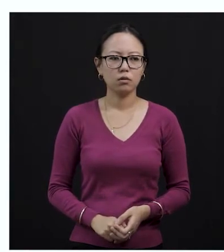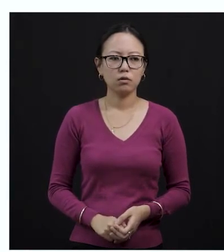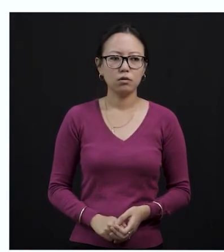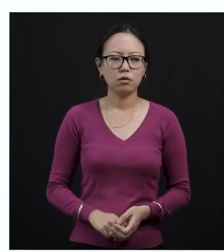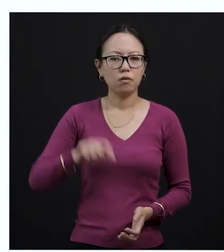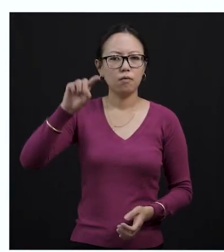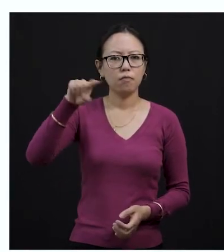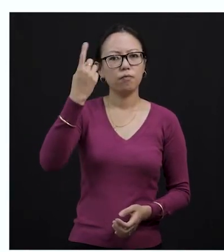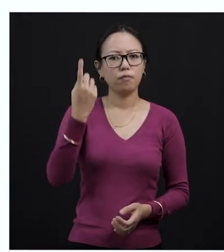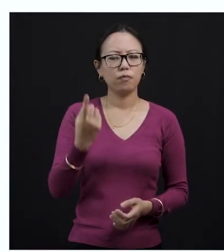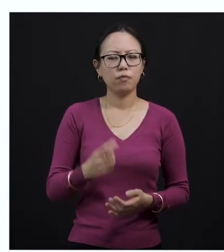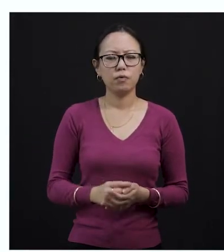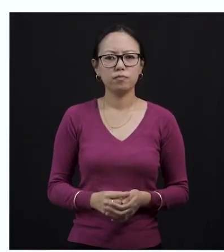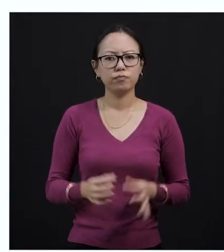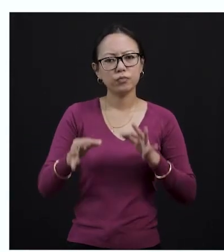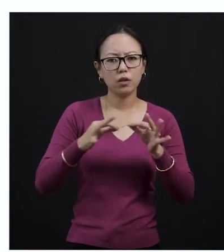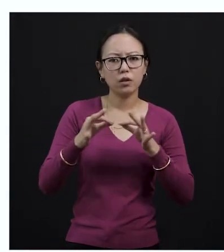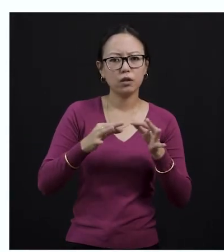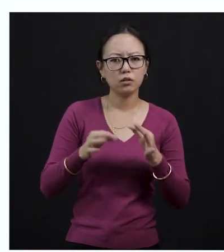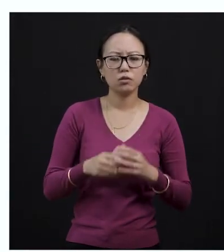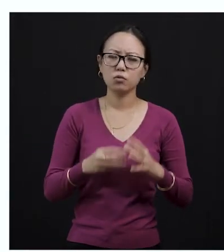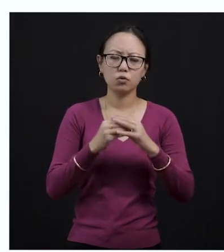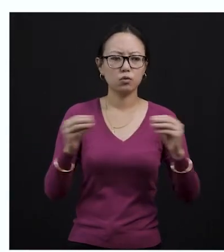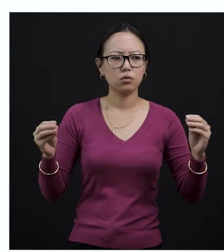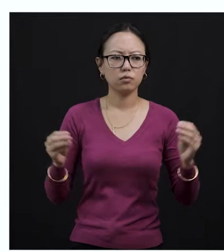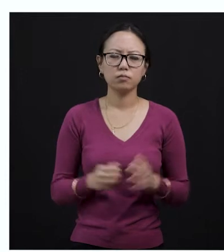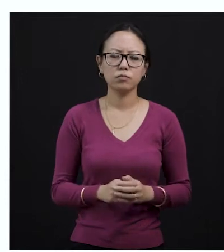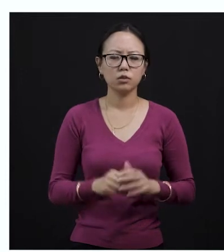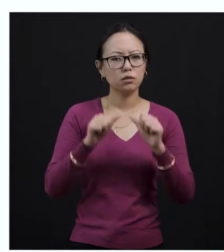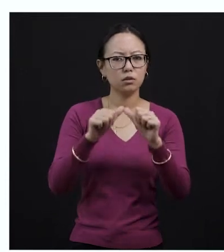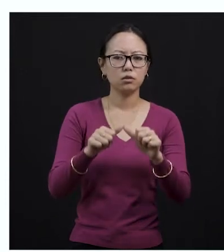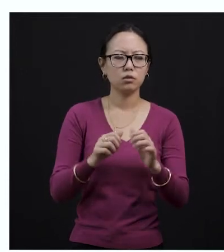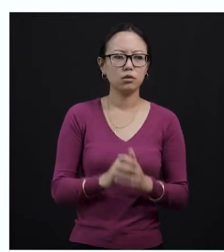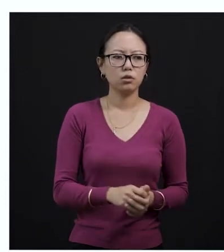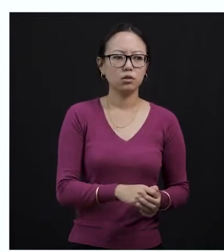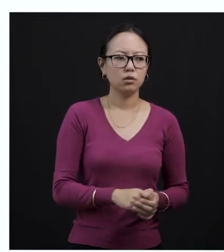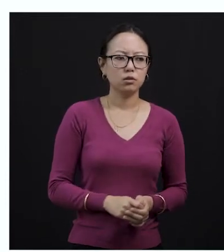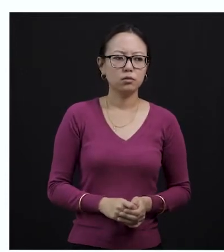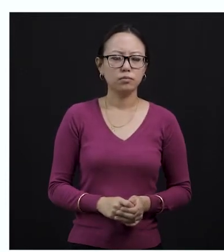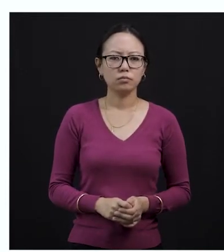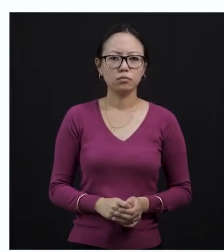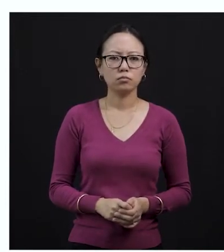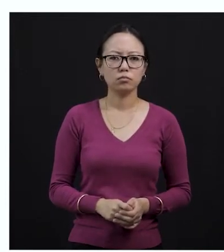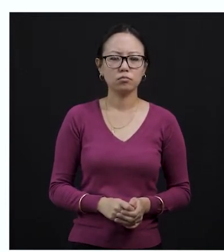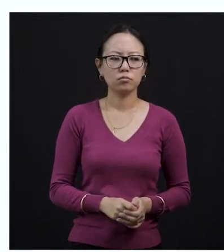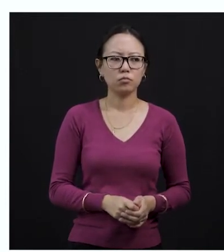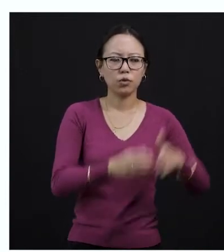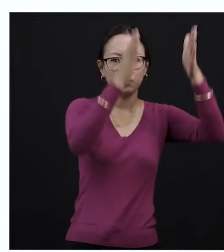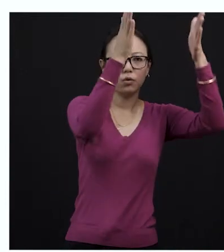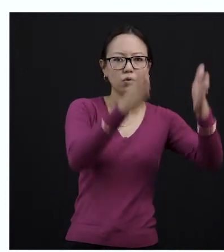already solved. So please look at this first example. In tens place, we have one blue strip,